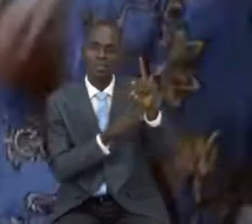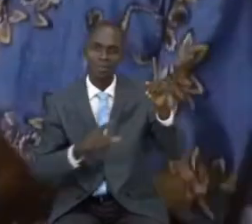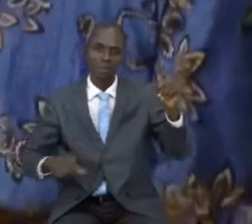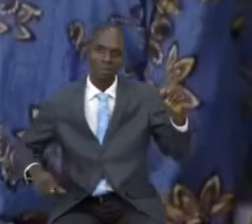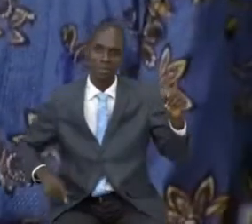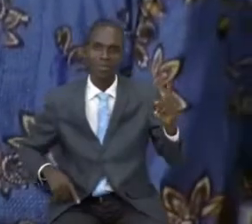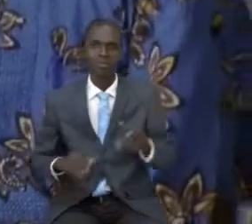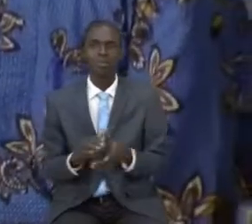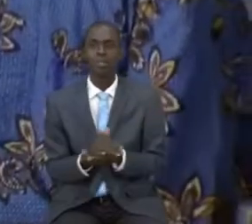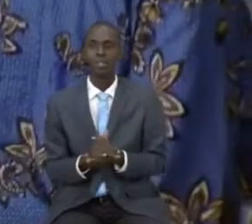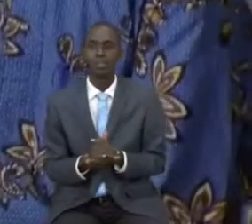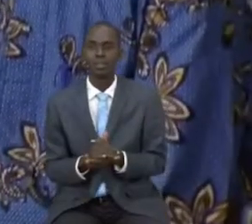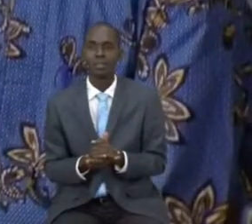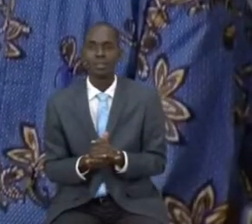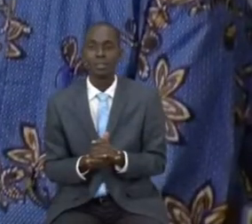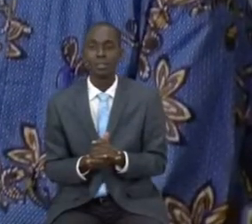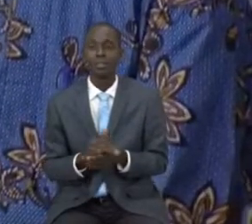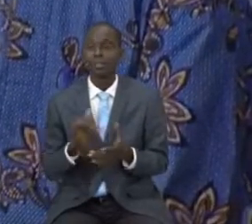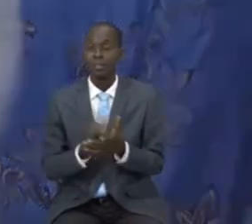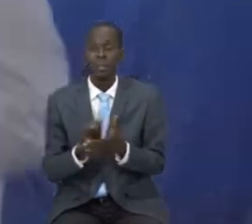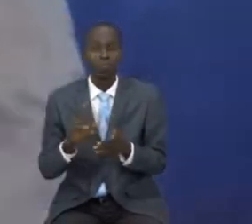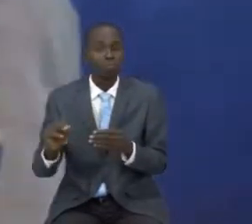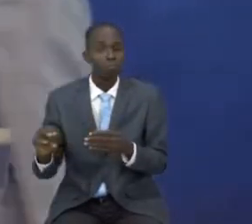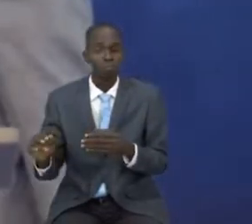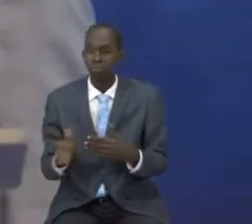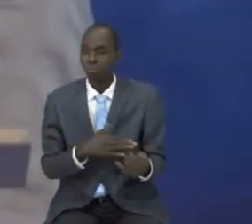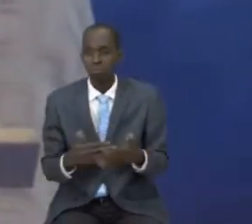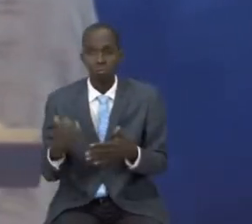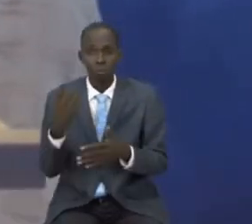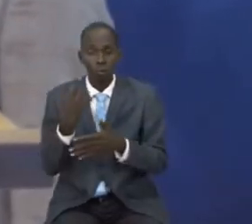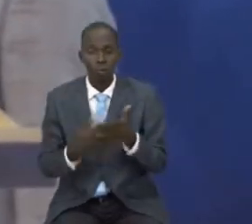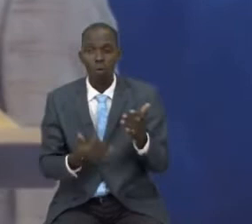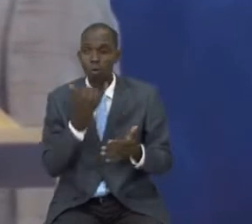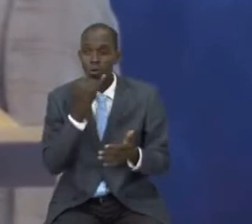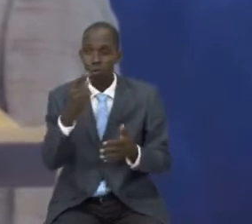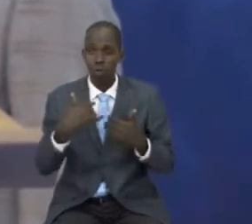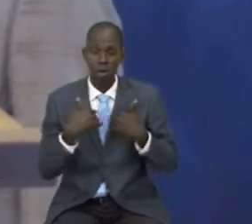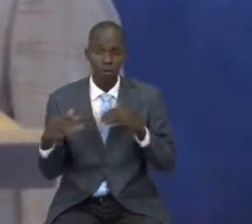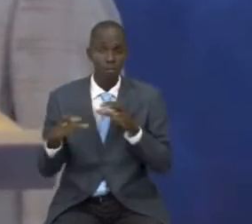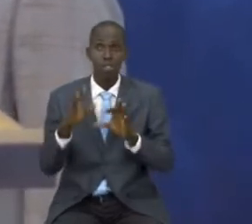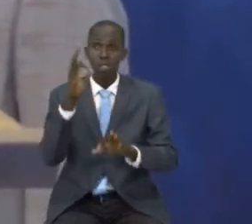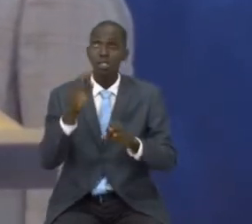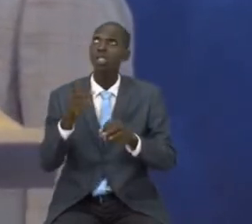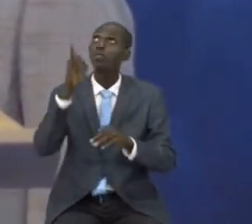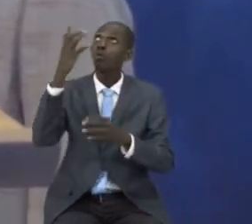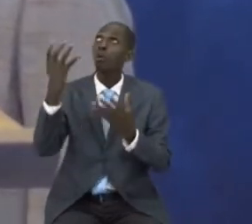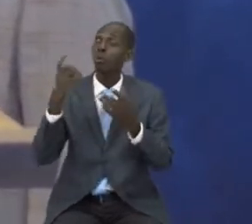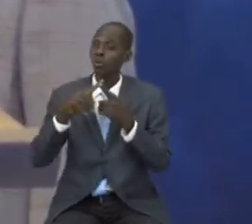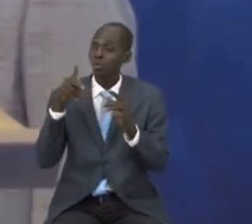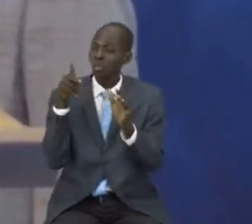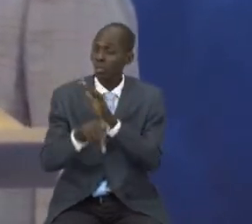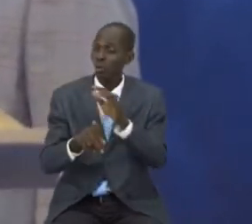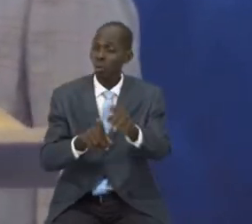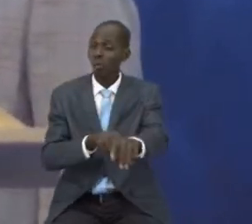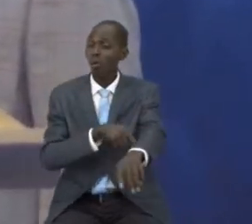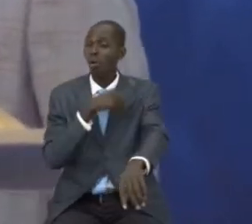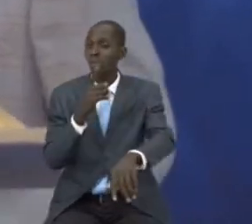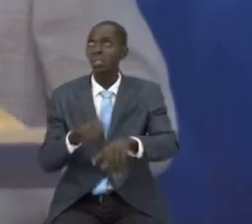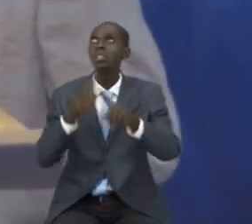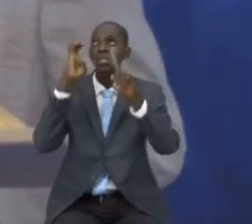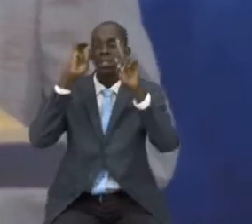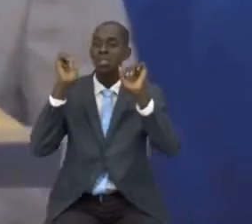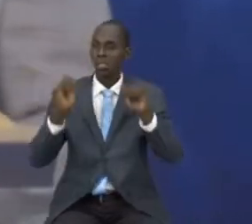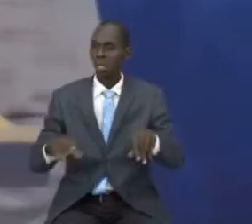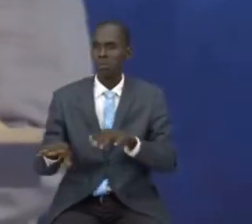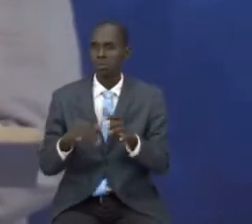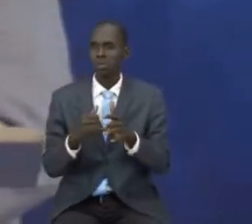Lord. That no matter what you have done, if God wanted to kill you long, long ago, he could have killed you.